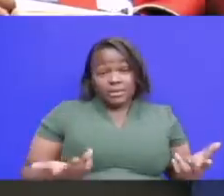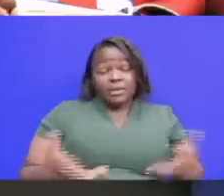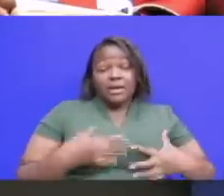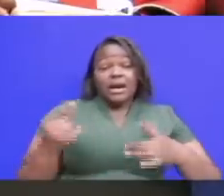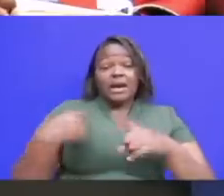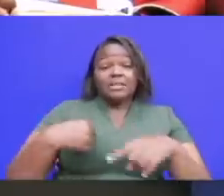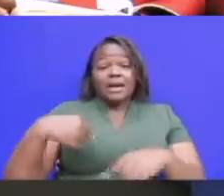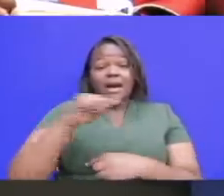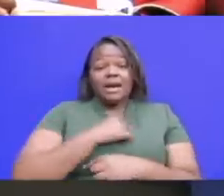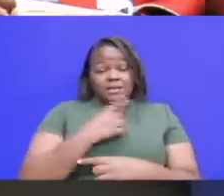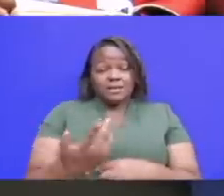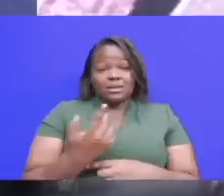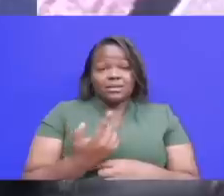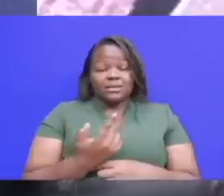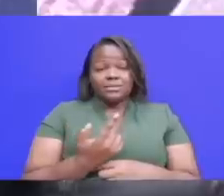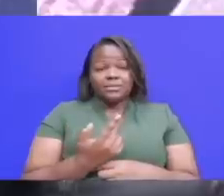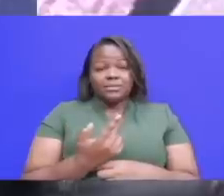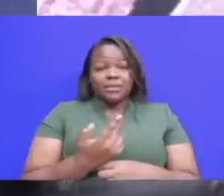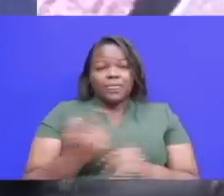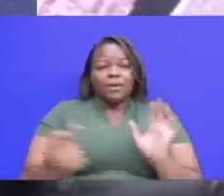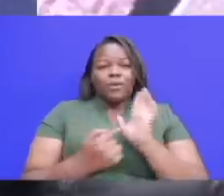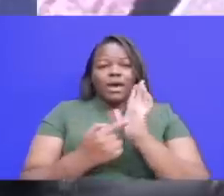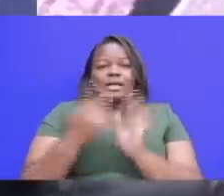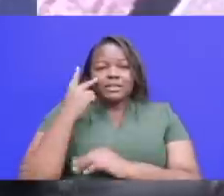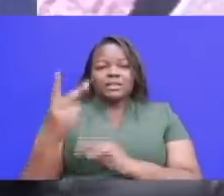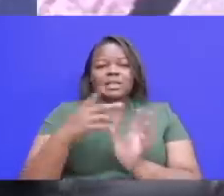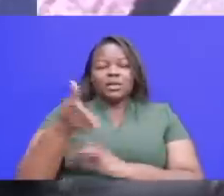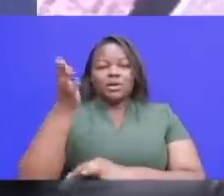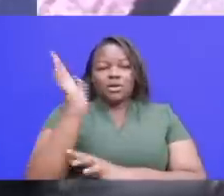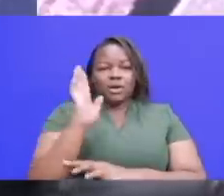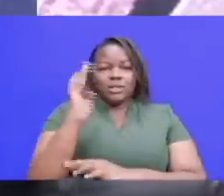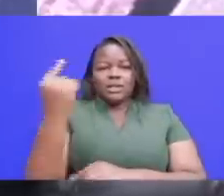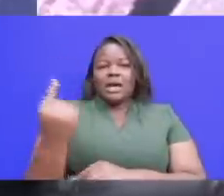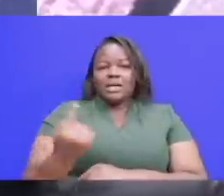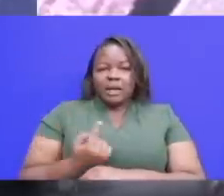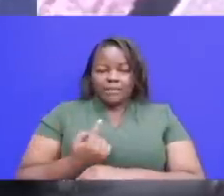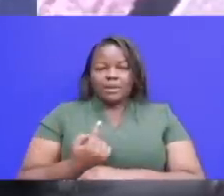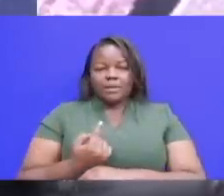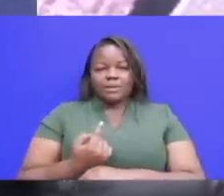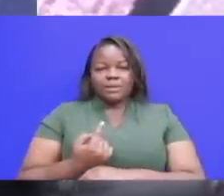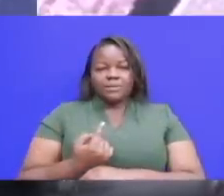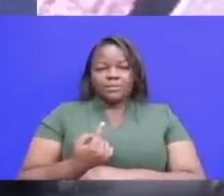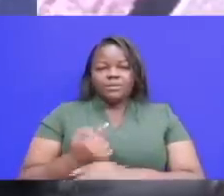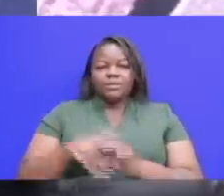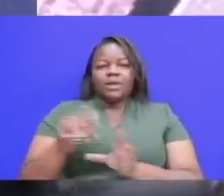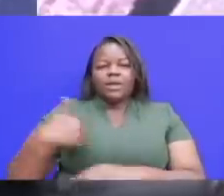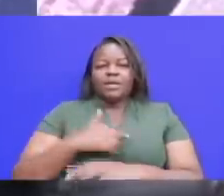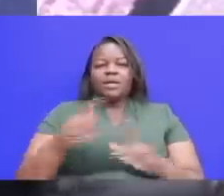are dealing with, we are seeing God coming down in our